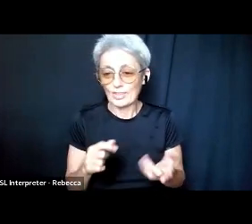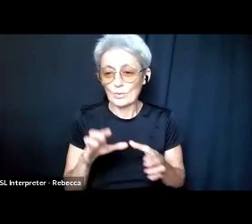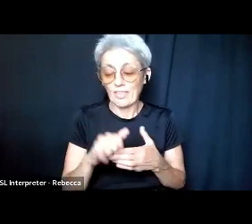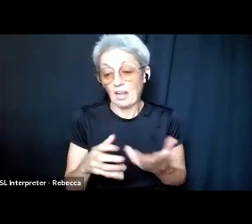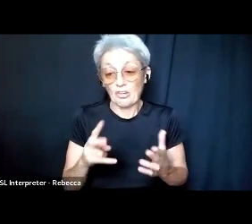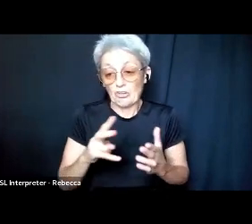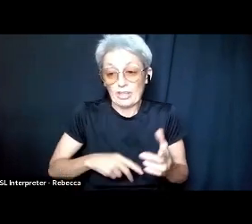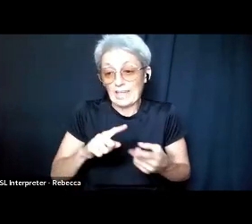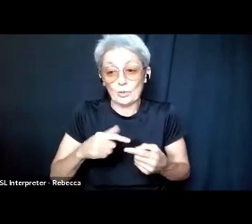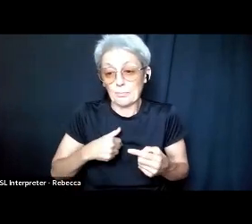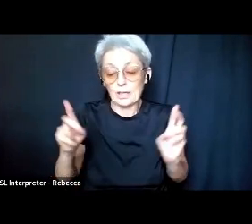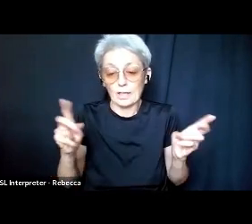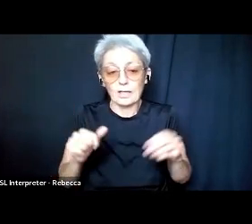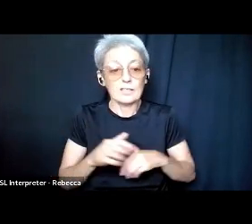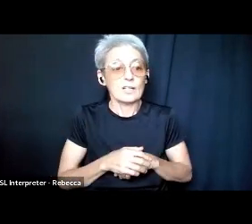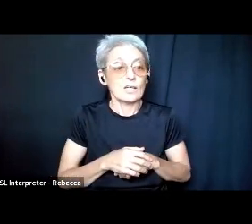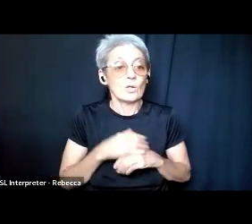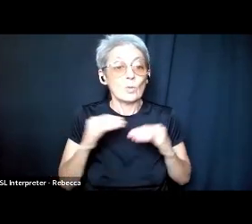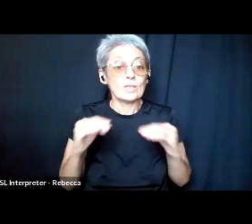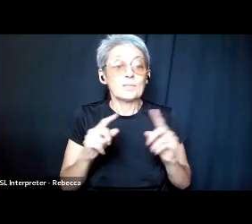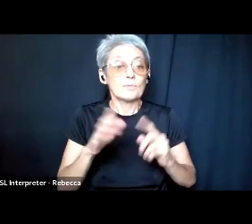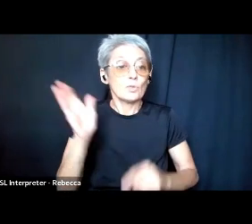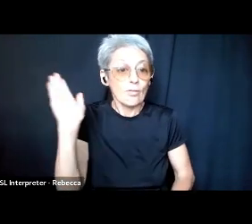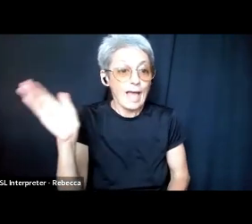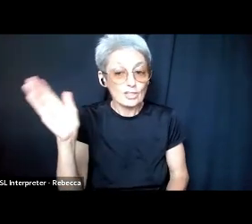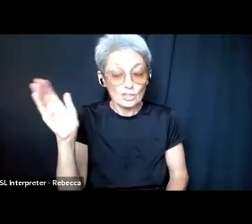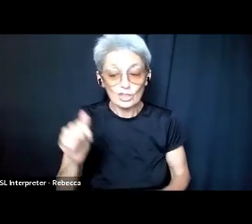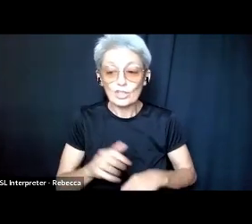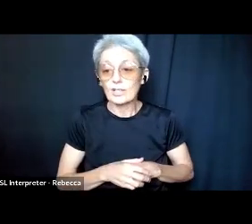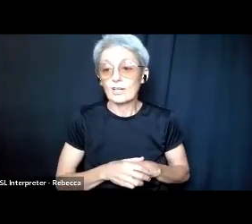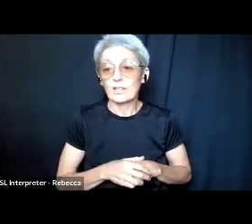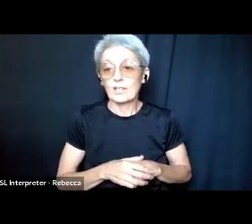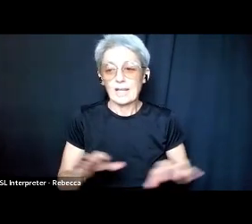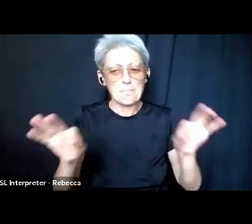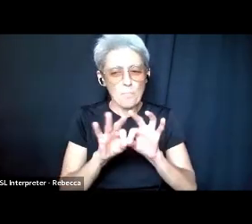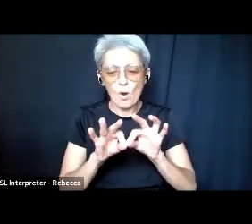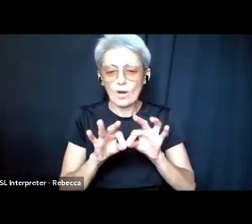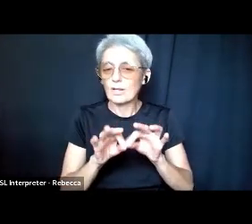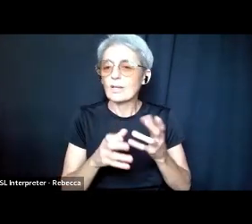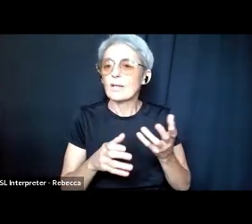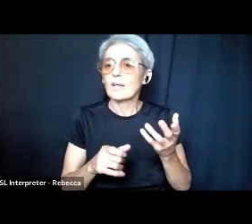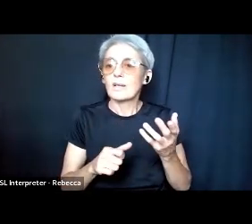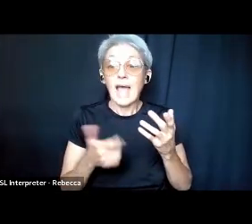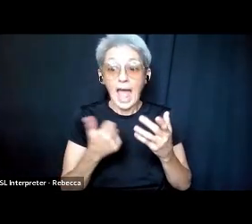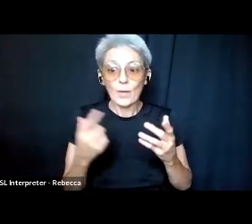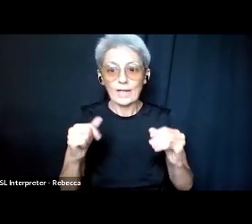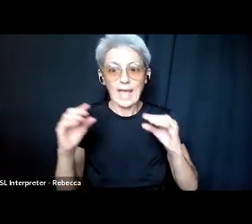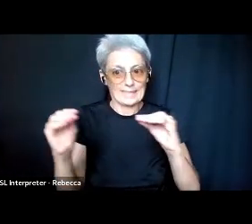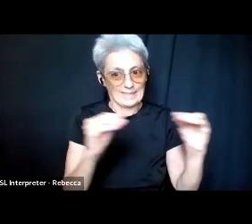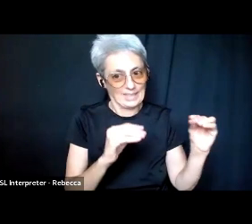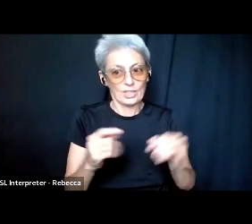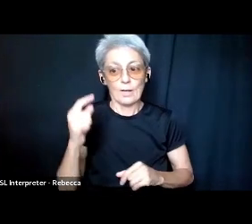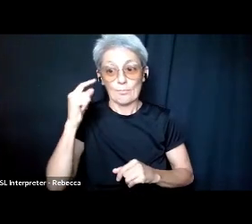to lecture the material. A big part of that is, remember, we want anybody to be able to teach the brain